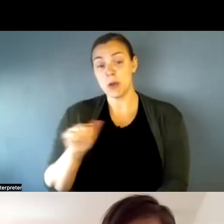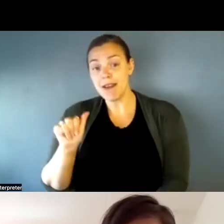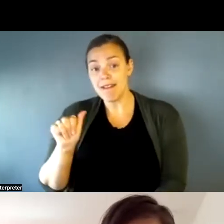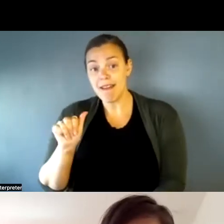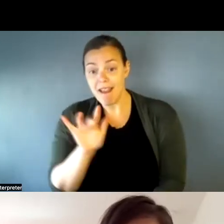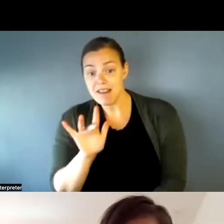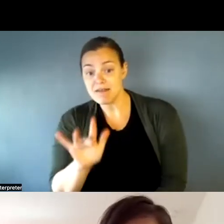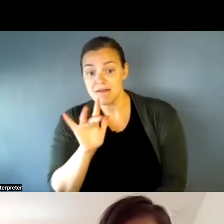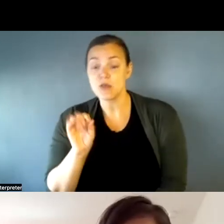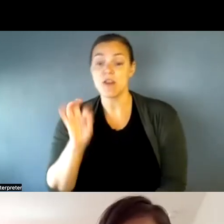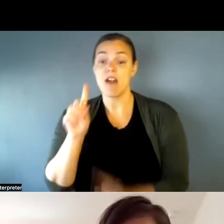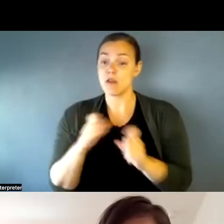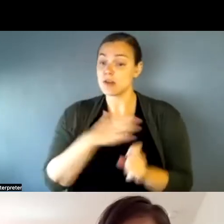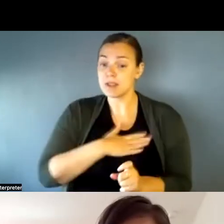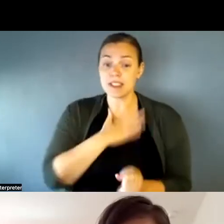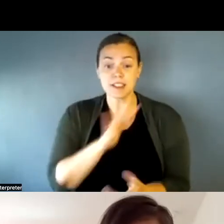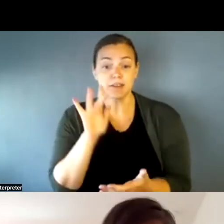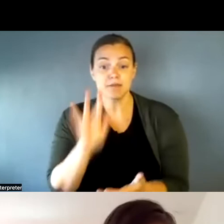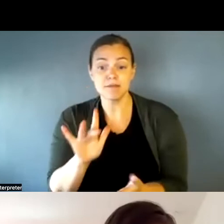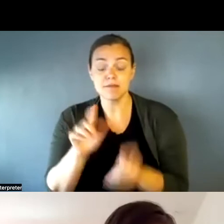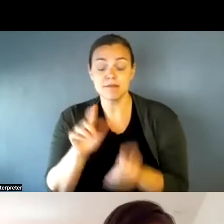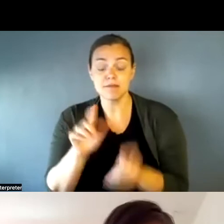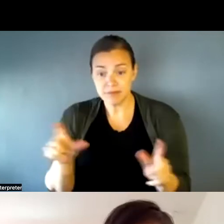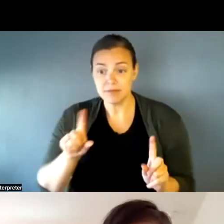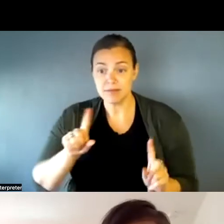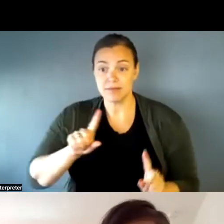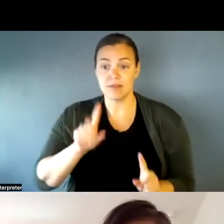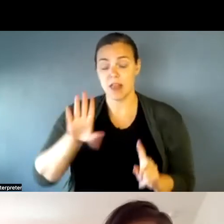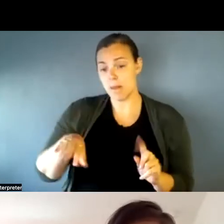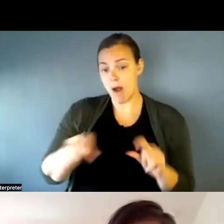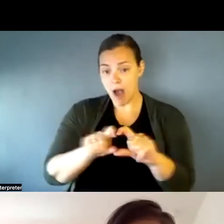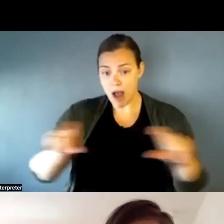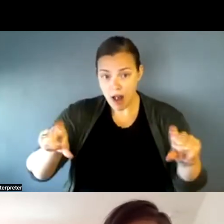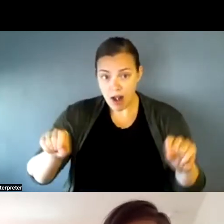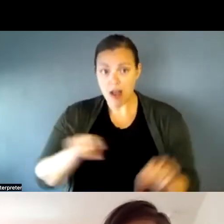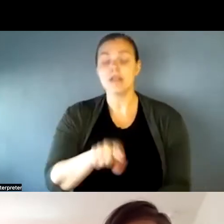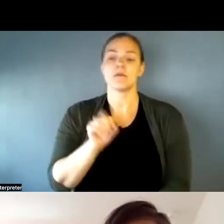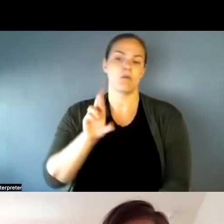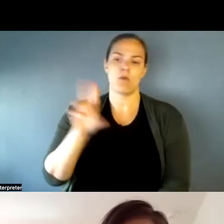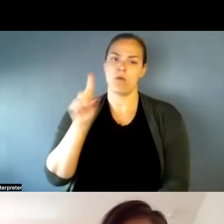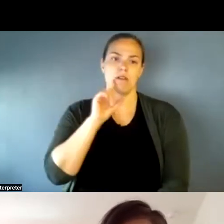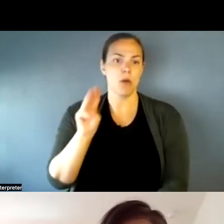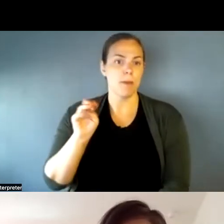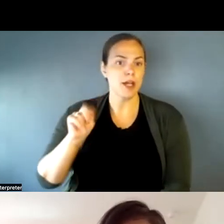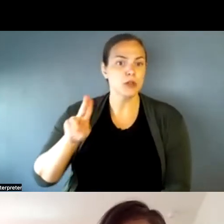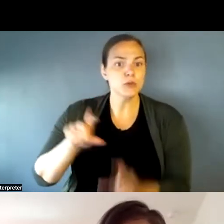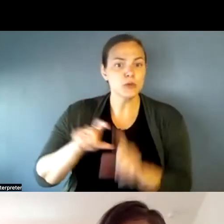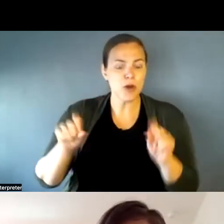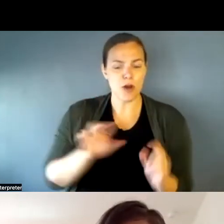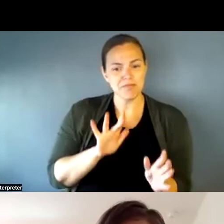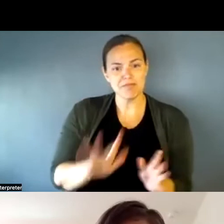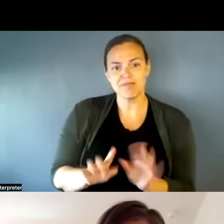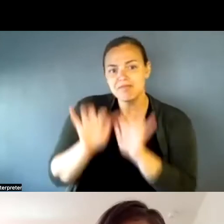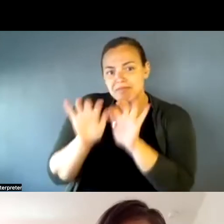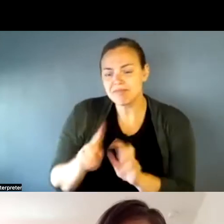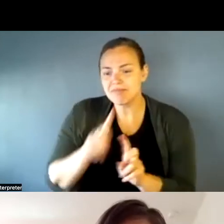question, please feel free to check that out at the bottom of your screen or wherever your menu bar is. and we'll go